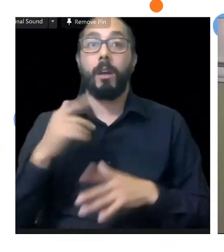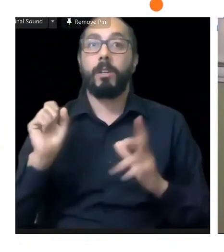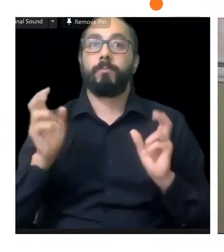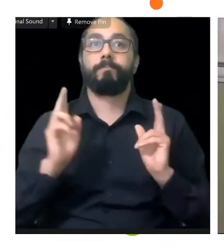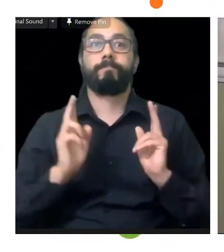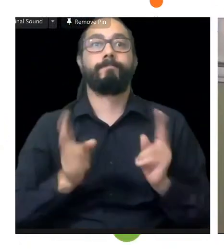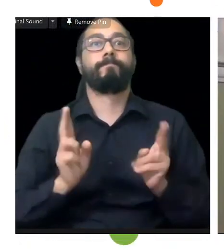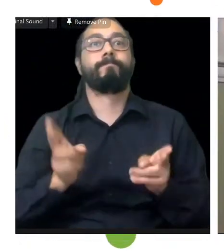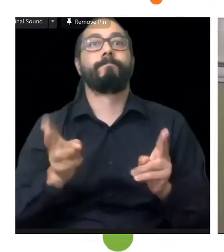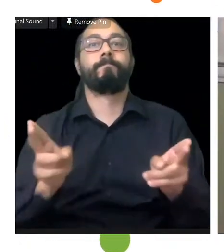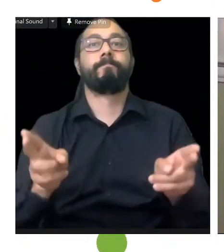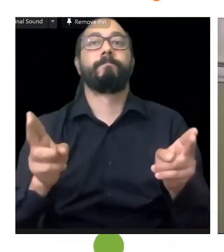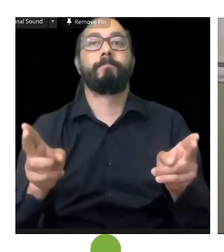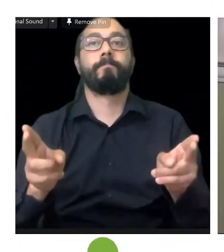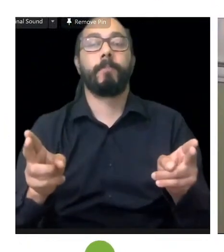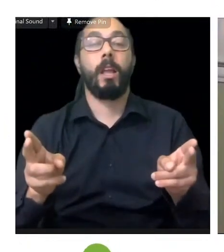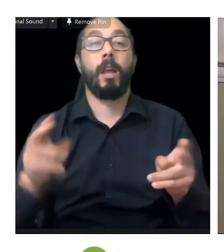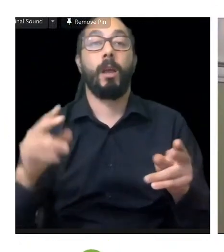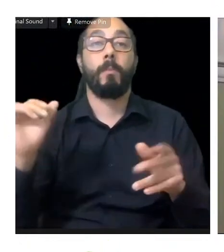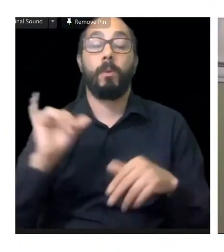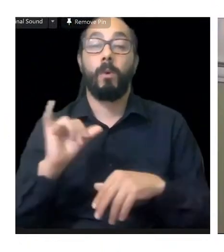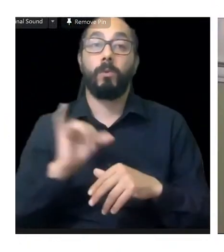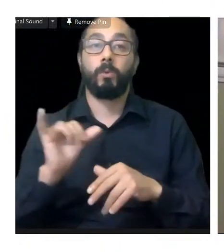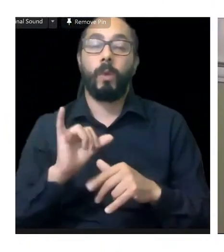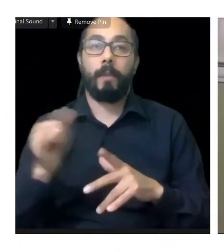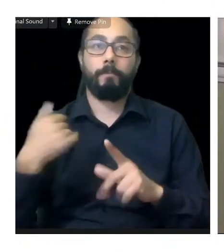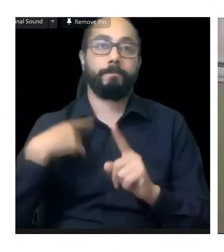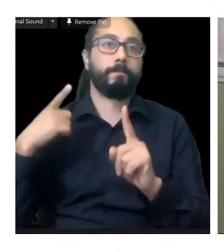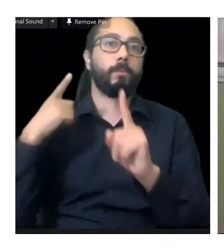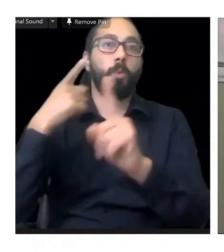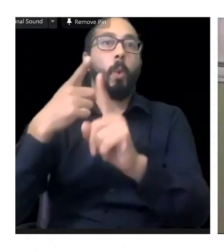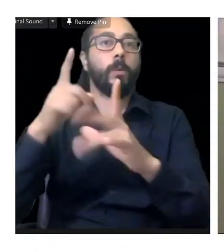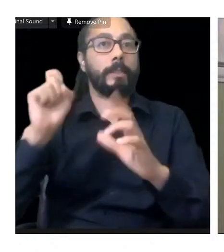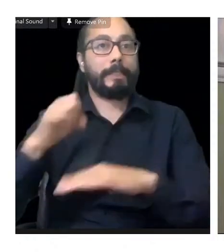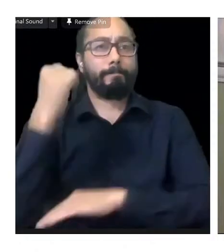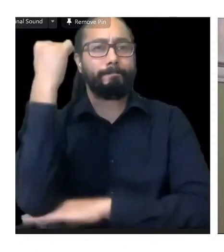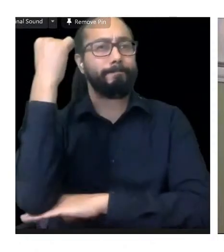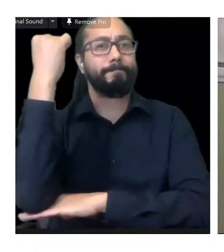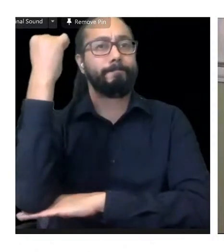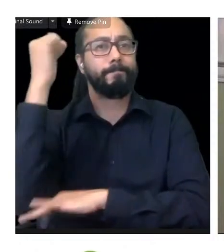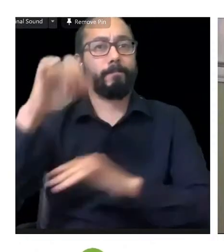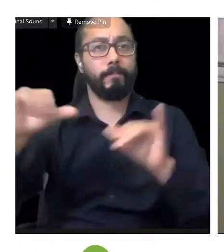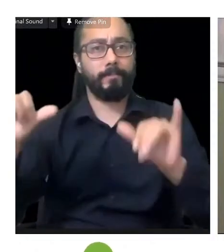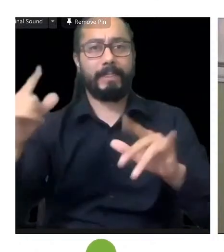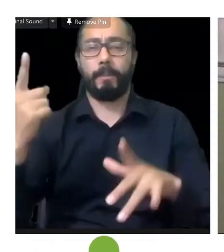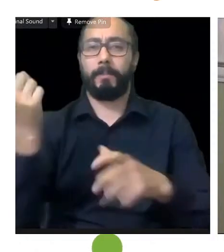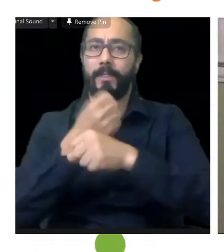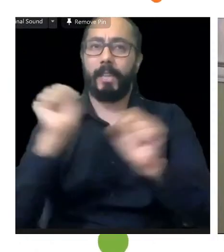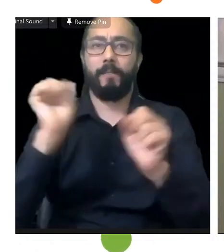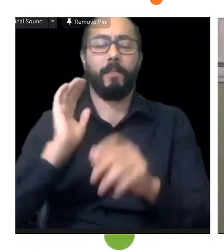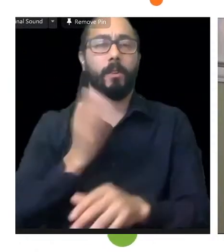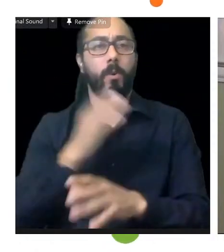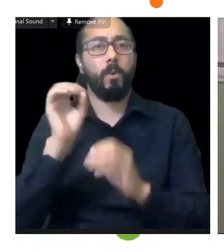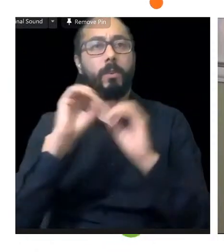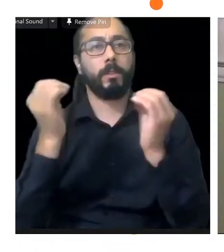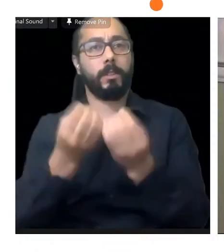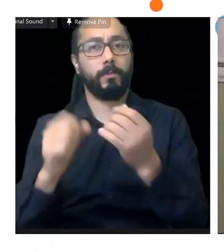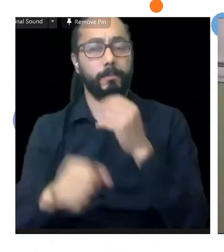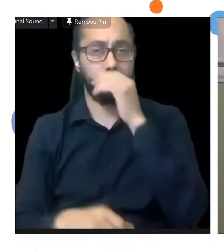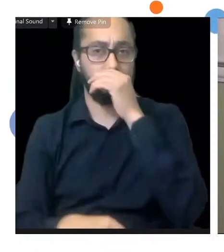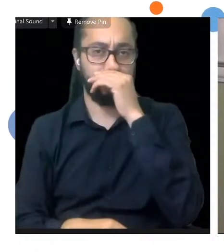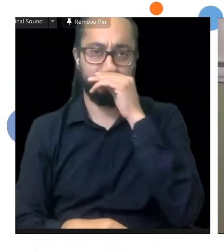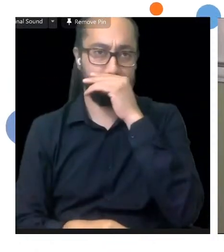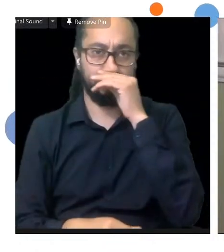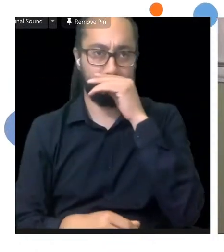and a huge incentive that we had to come up with something that would save our organization.